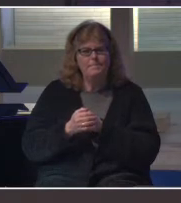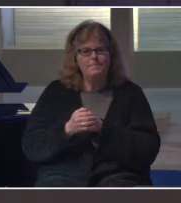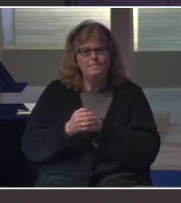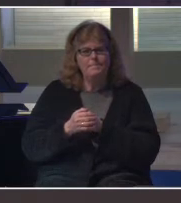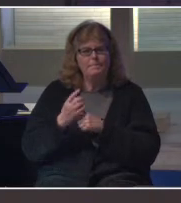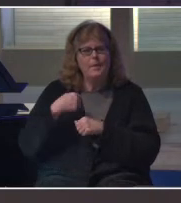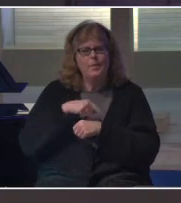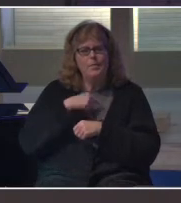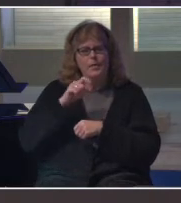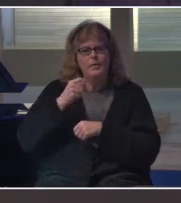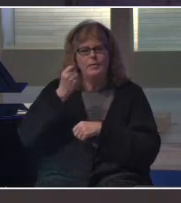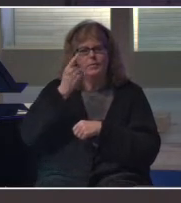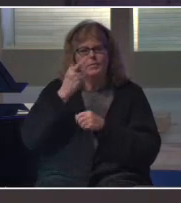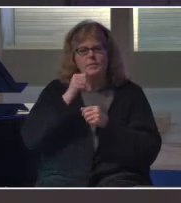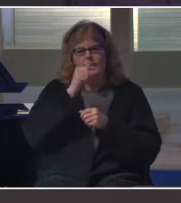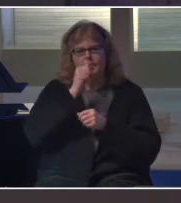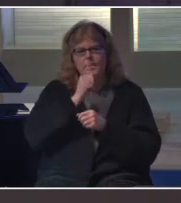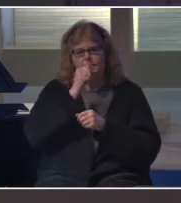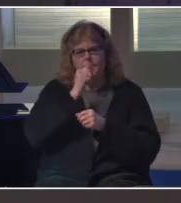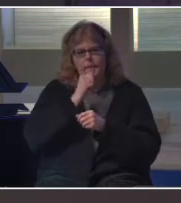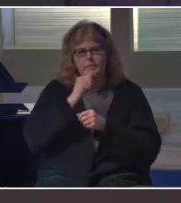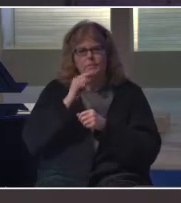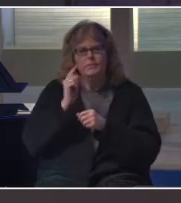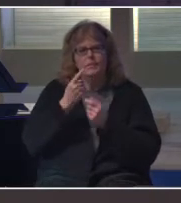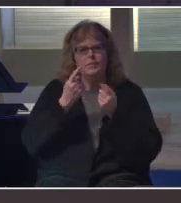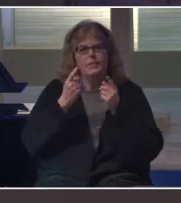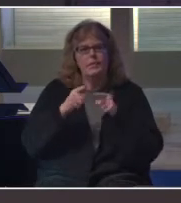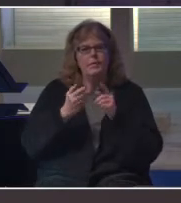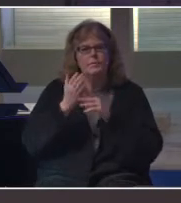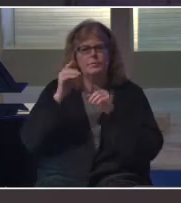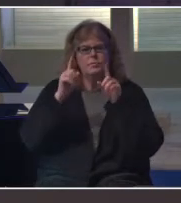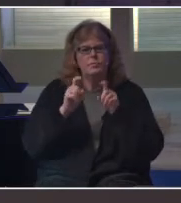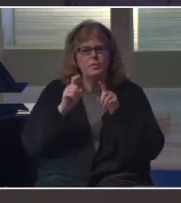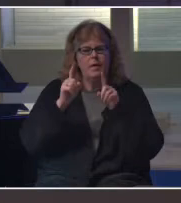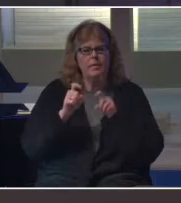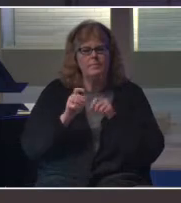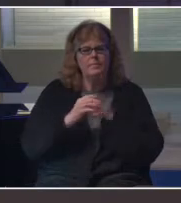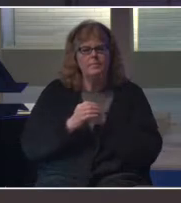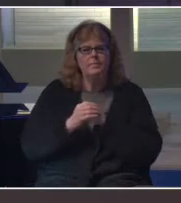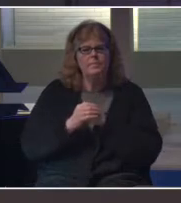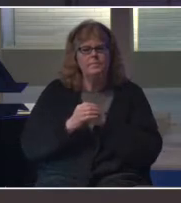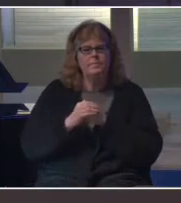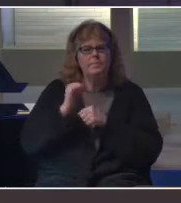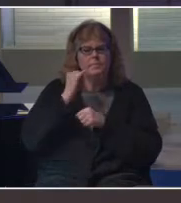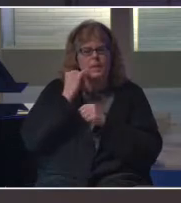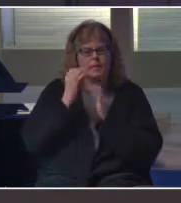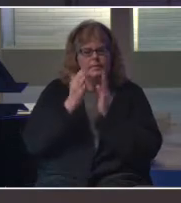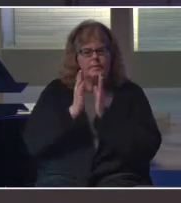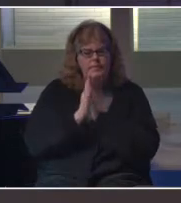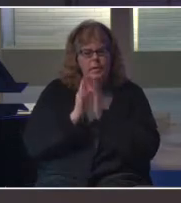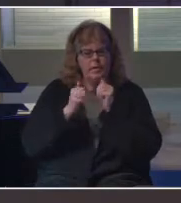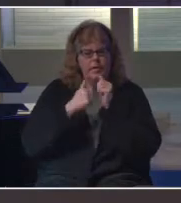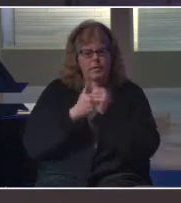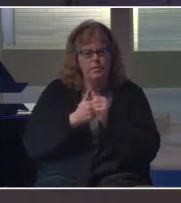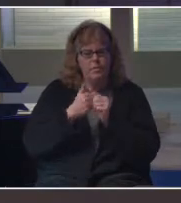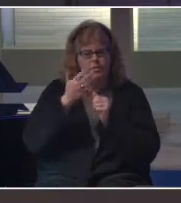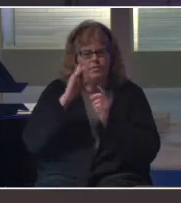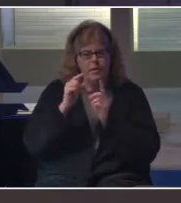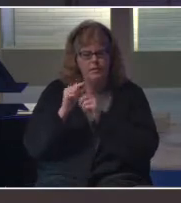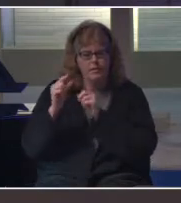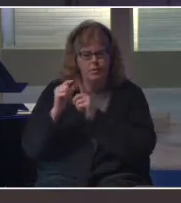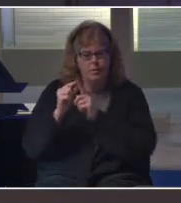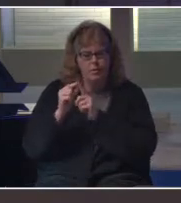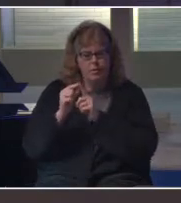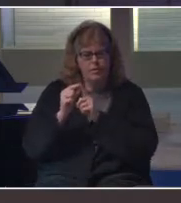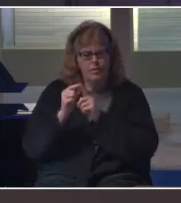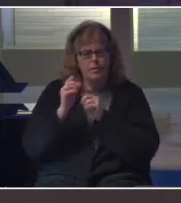And we need to understand that patience only comes through trials. Isaac prayed according to the word of God.